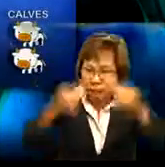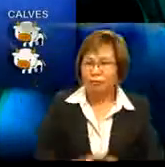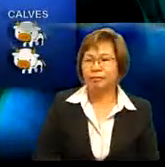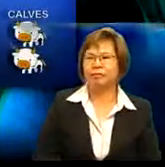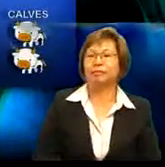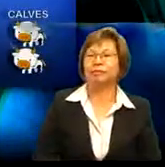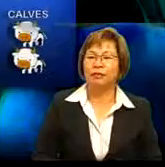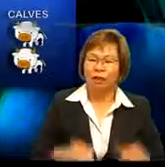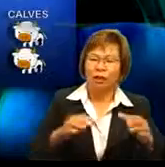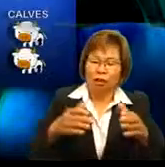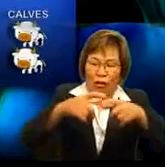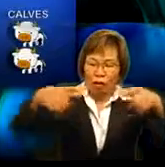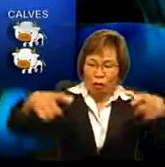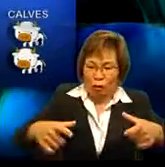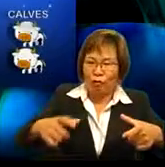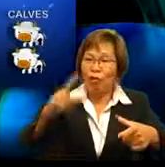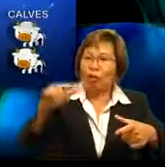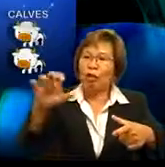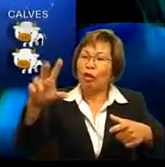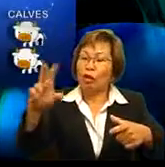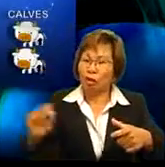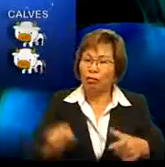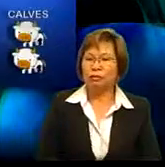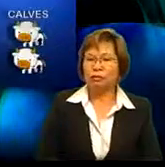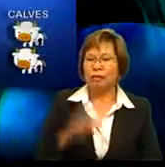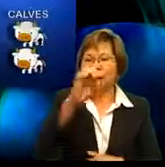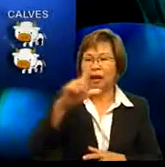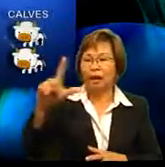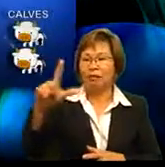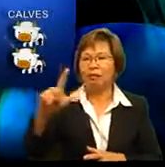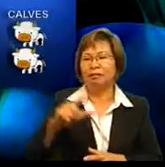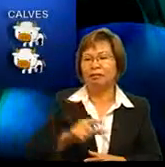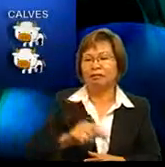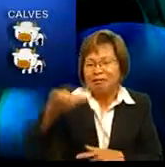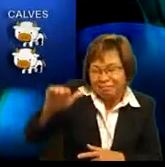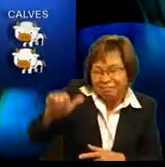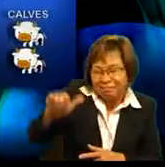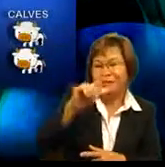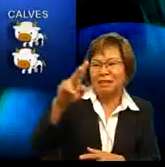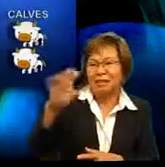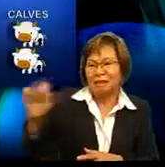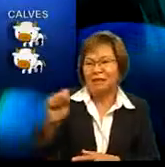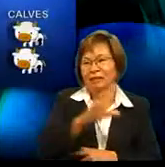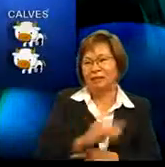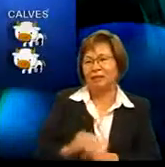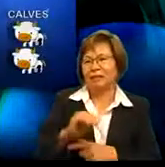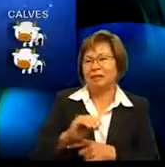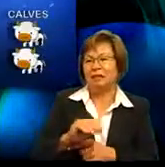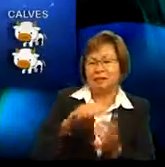Loaf, loaves. Elf, elves. And